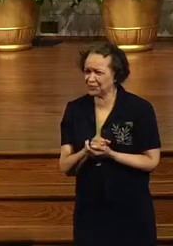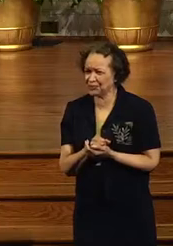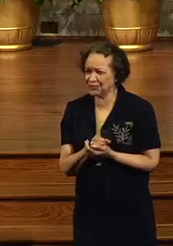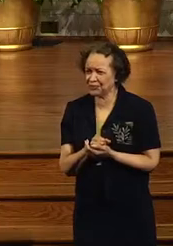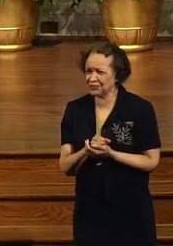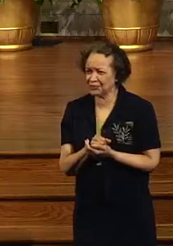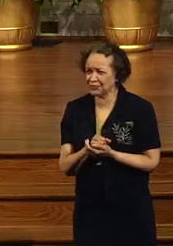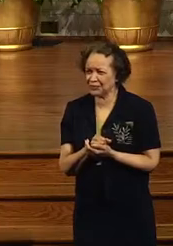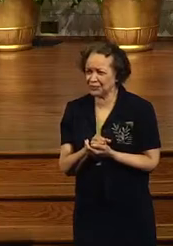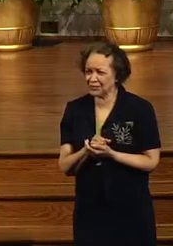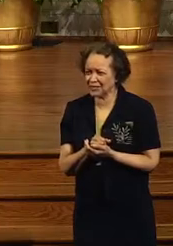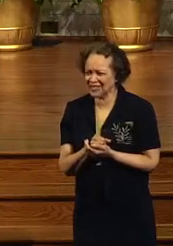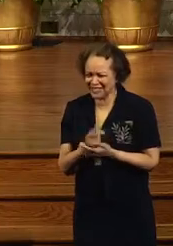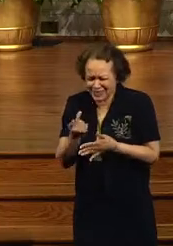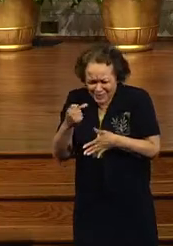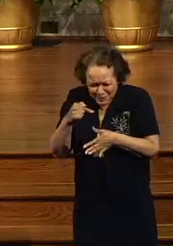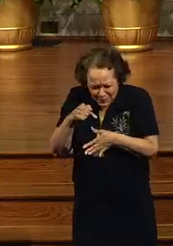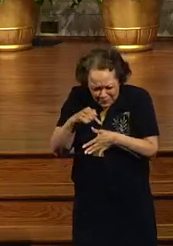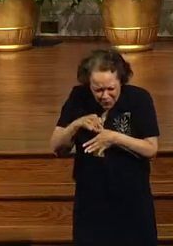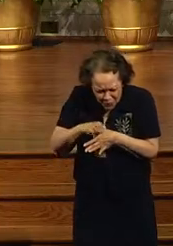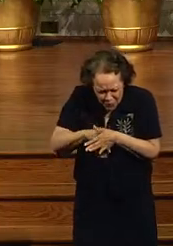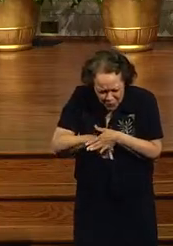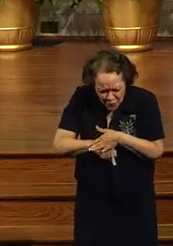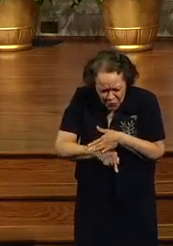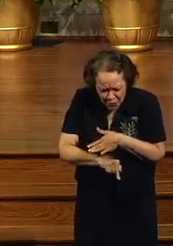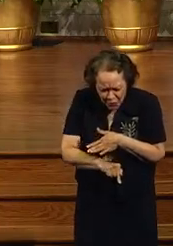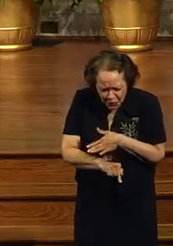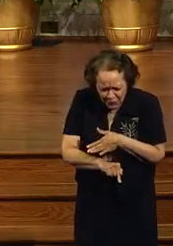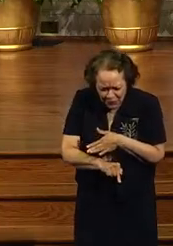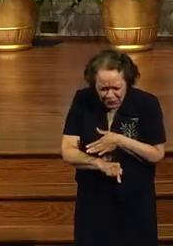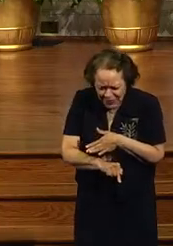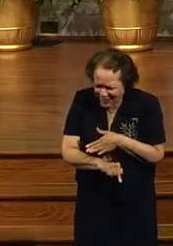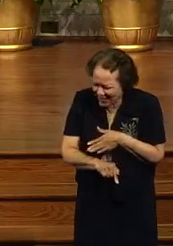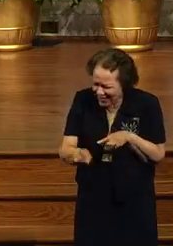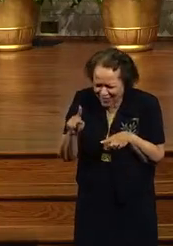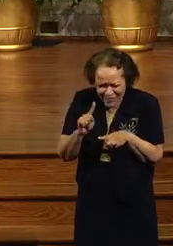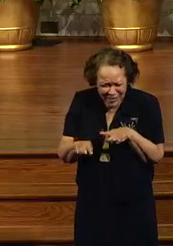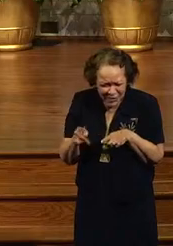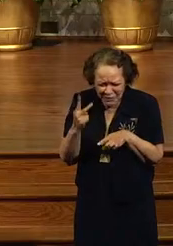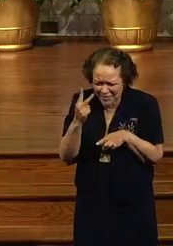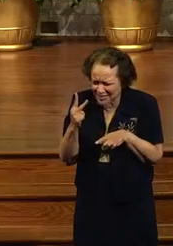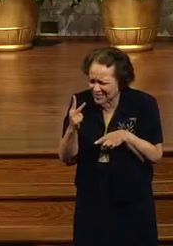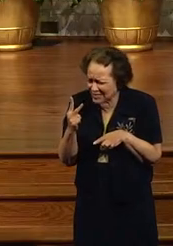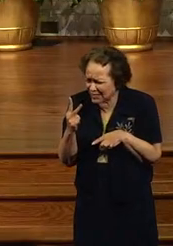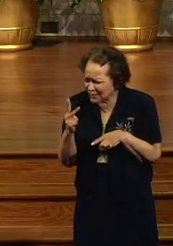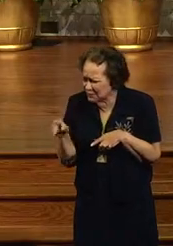It is deeply rooted and unseen by many.